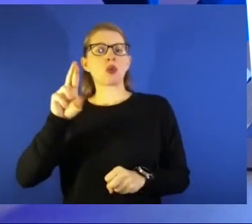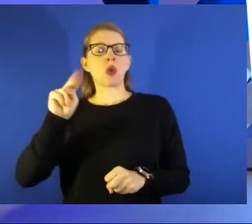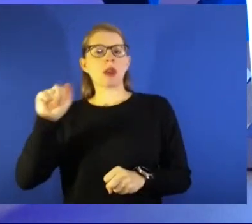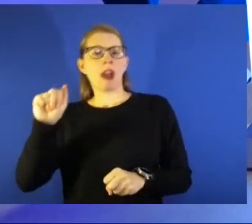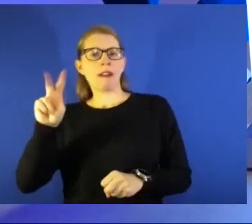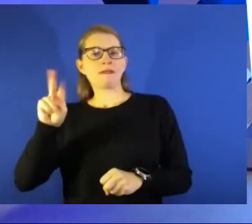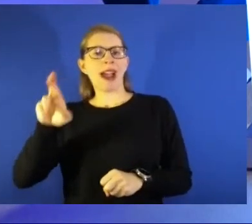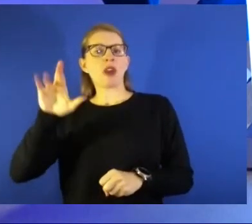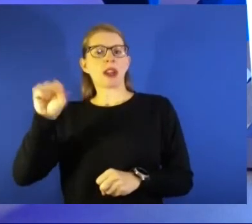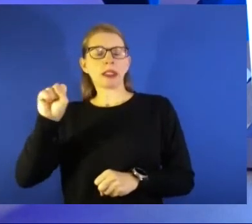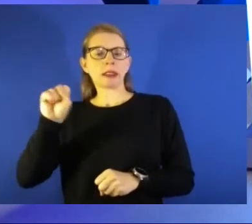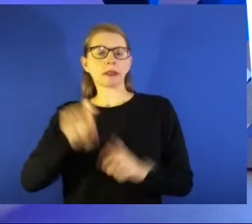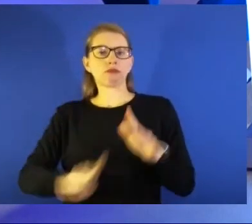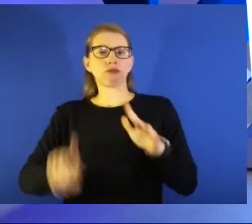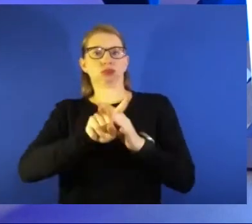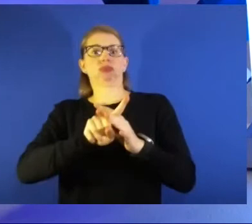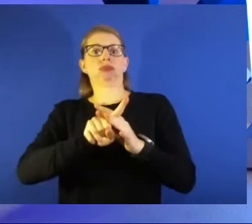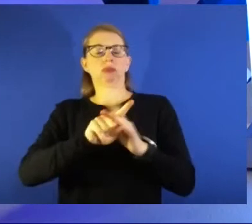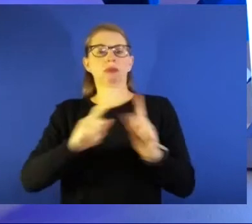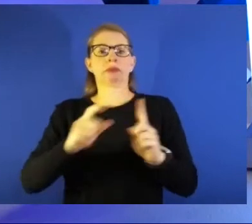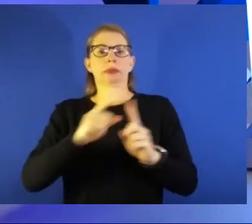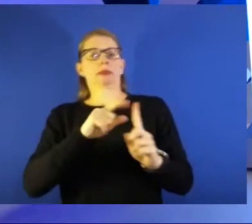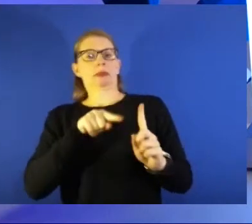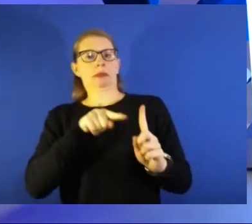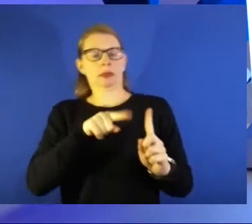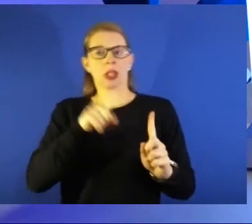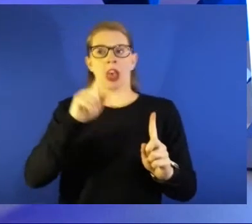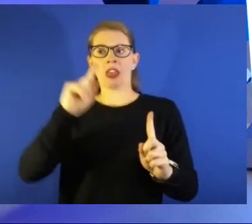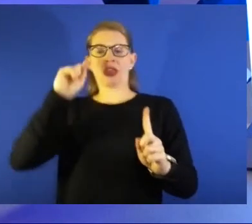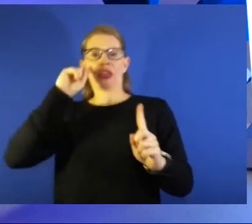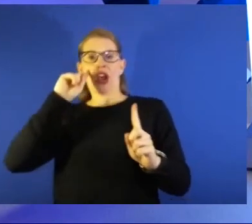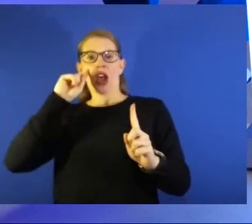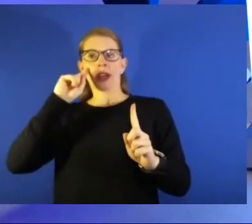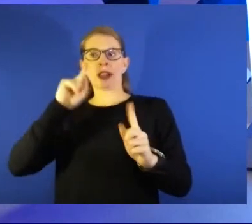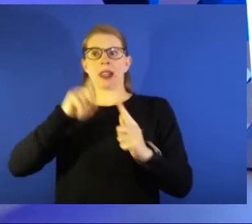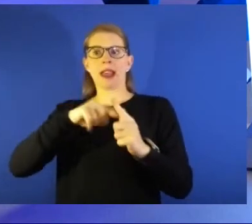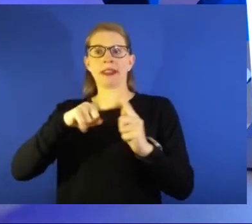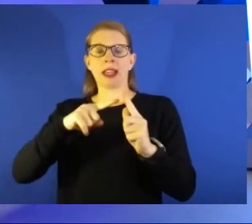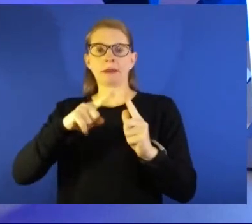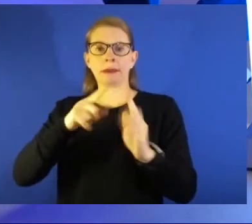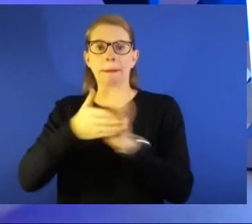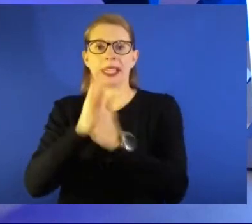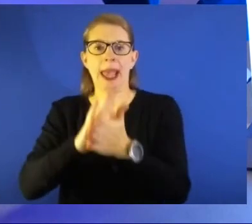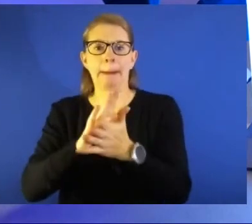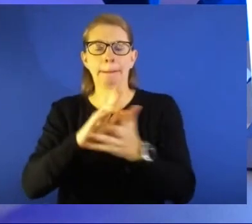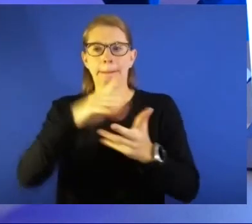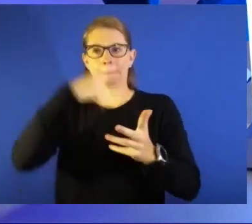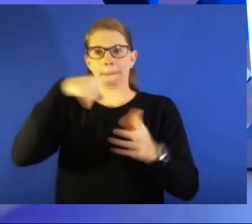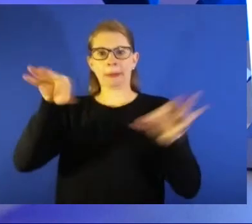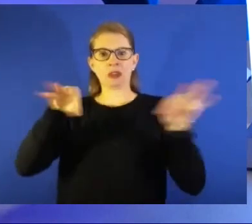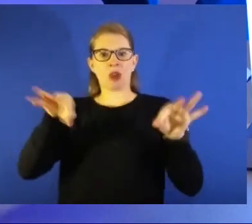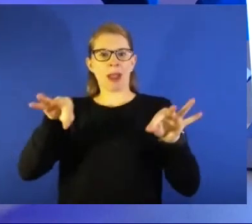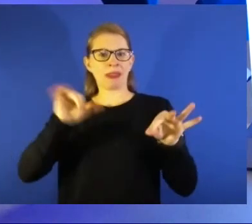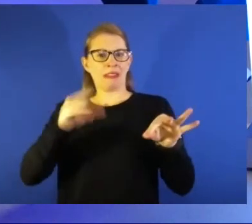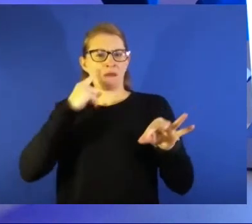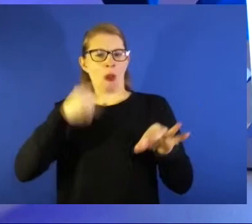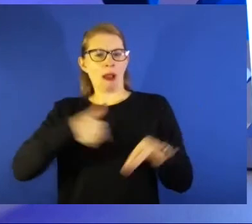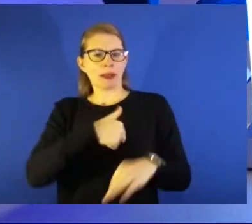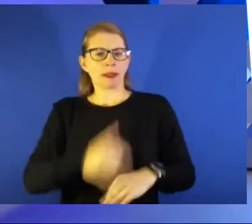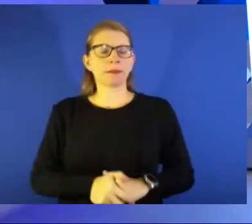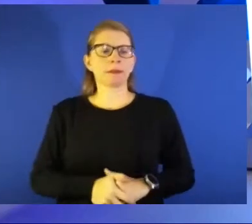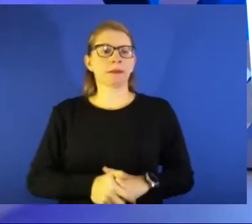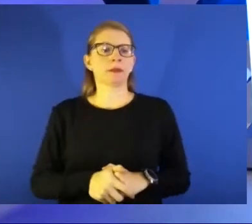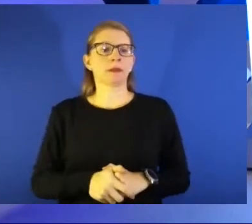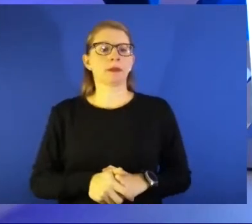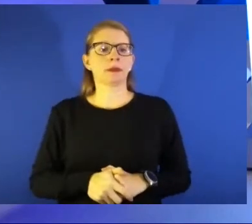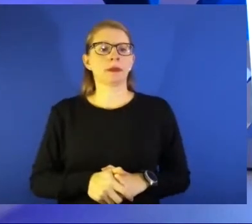life, what you thought it was going to be to what it really ended up being. Kind of describe that for us. I think